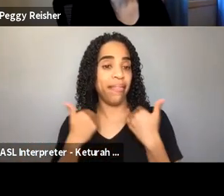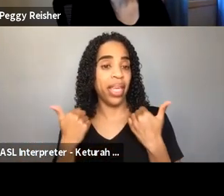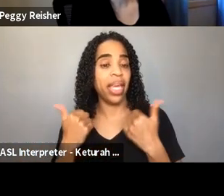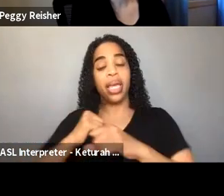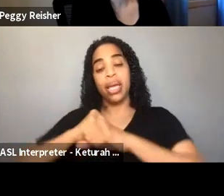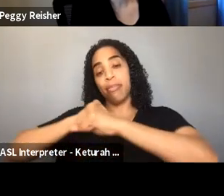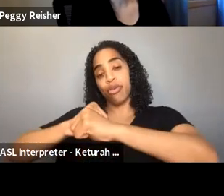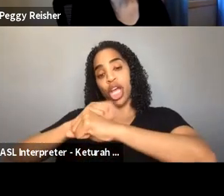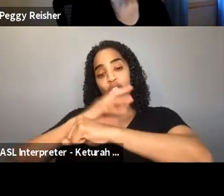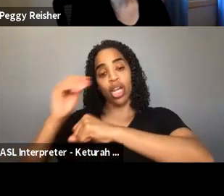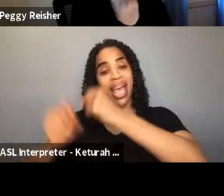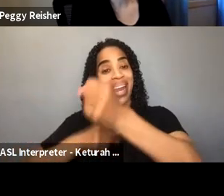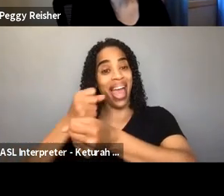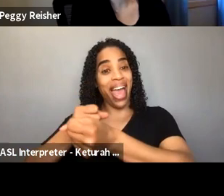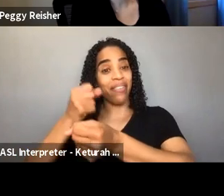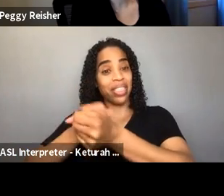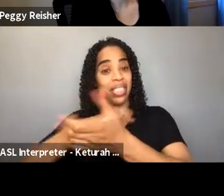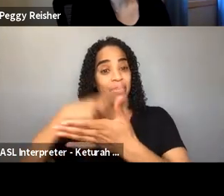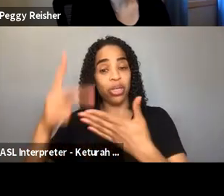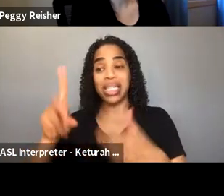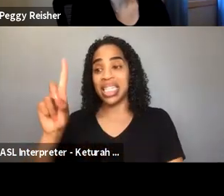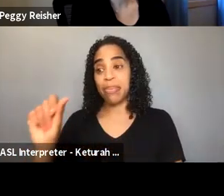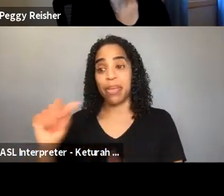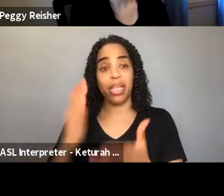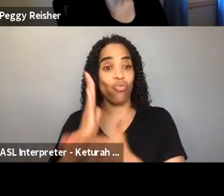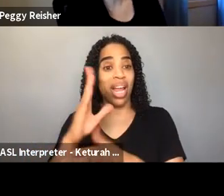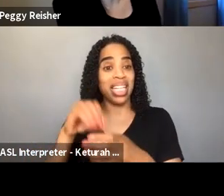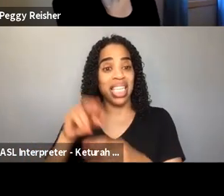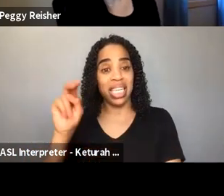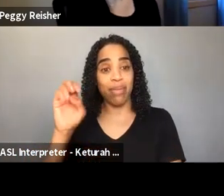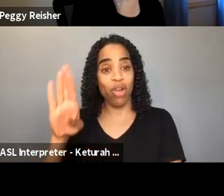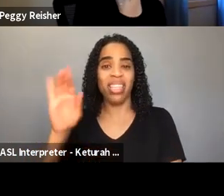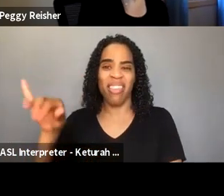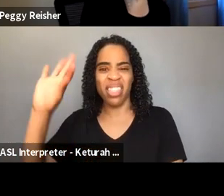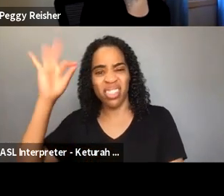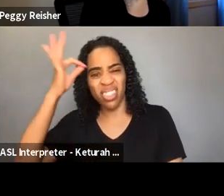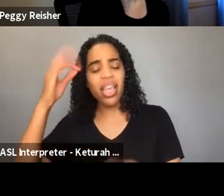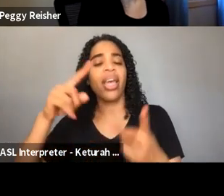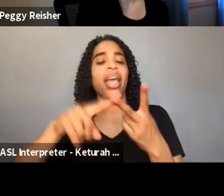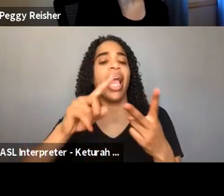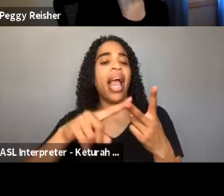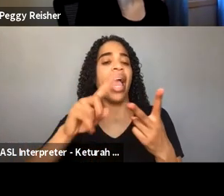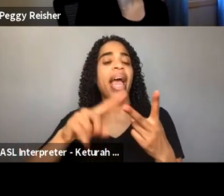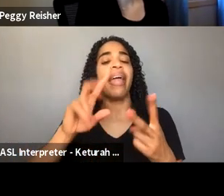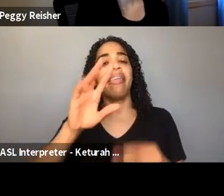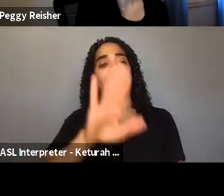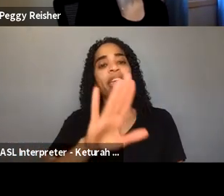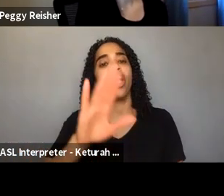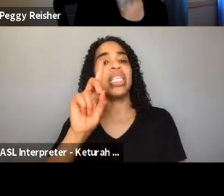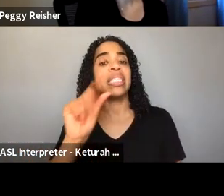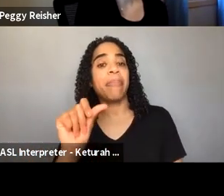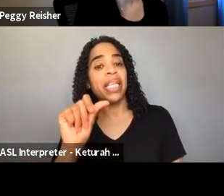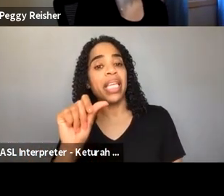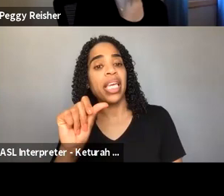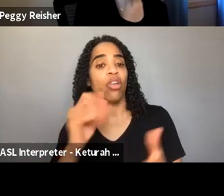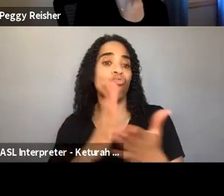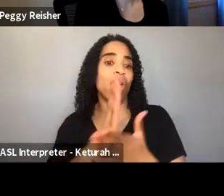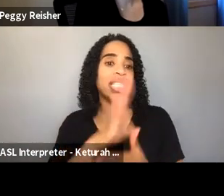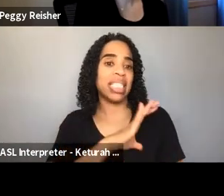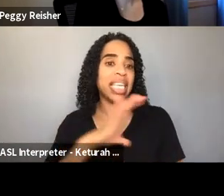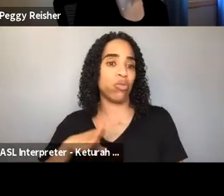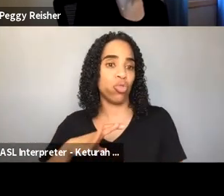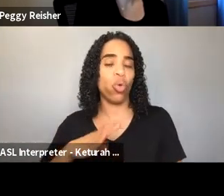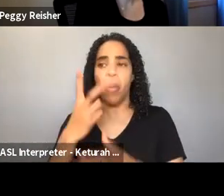and Advocacy Program, Disability Rights Nebraska, and then the Nebraska Developmental Disabilities Council. And those are programs we work closely